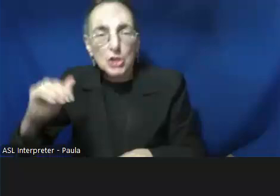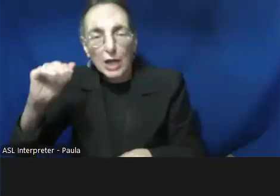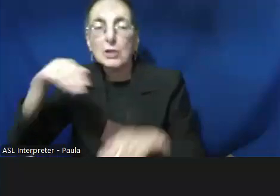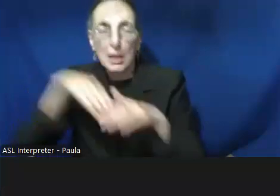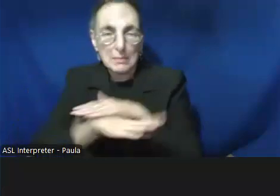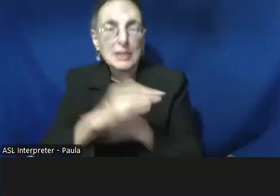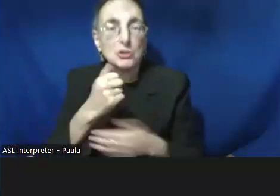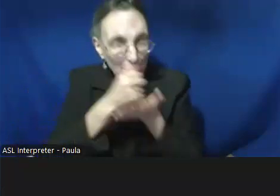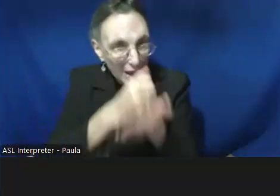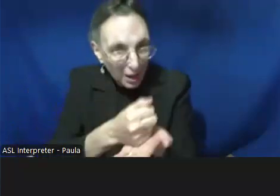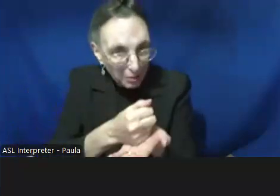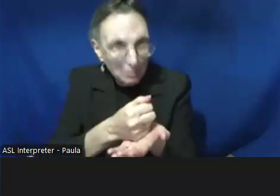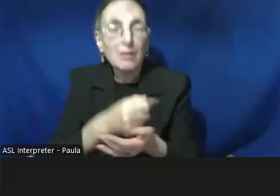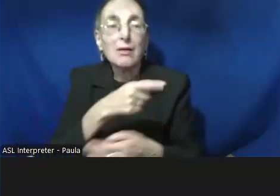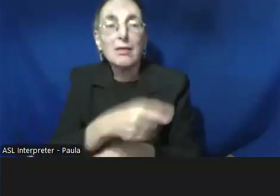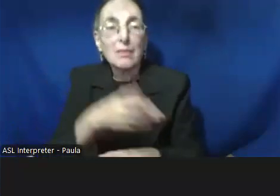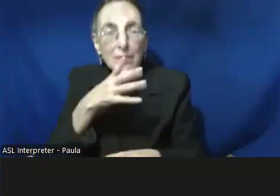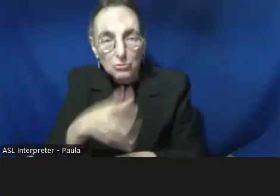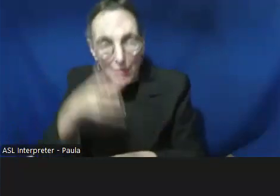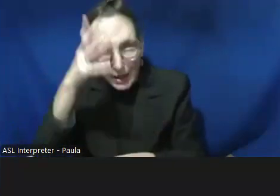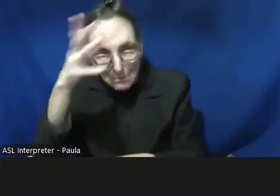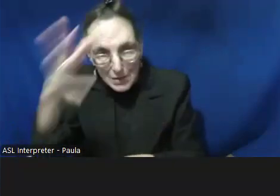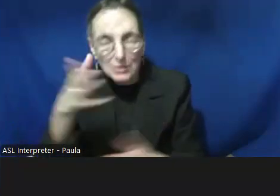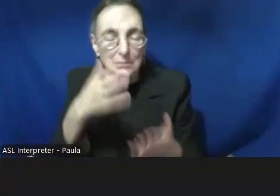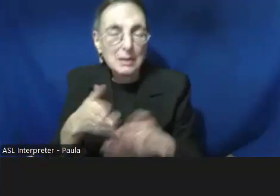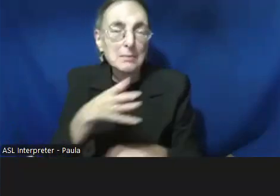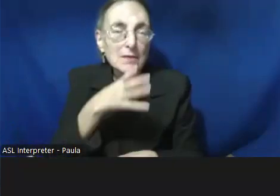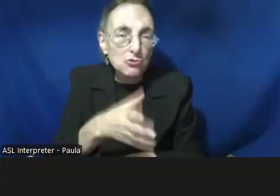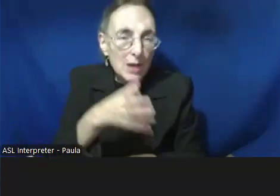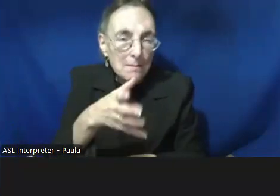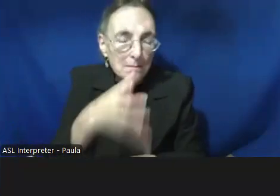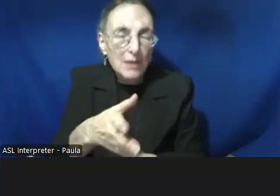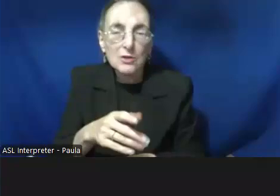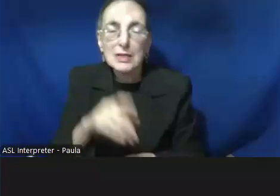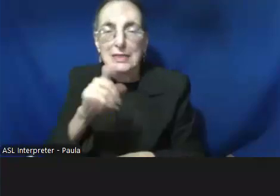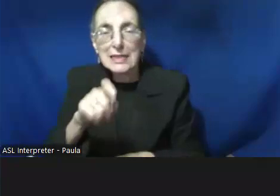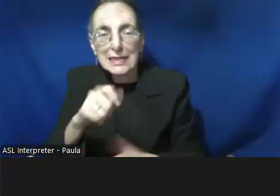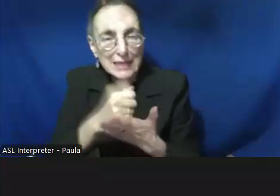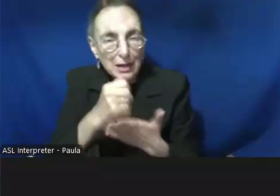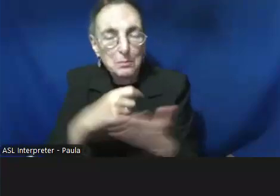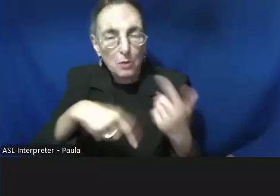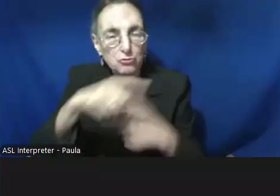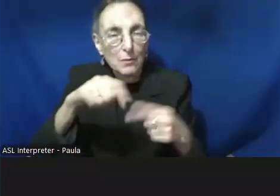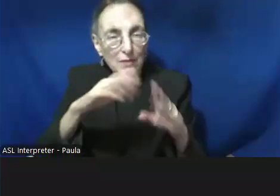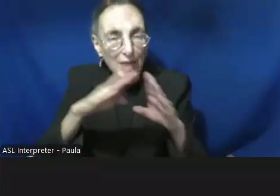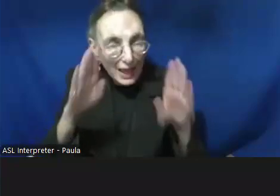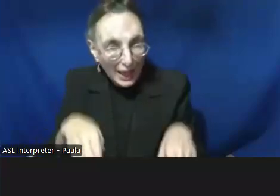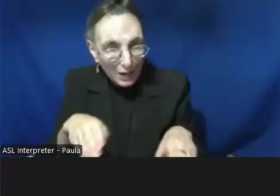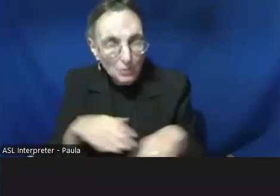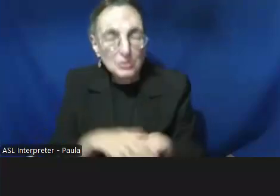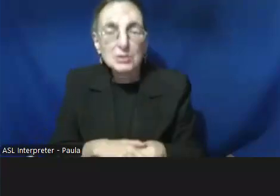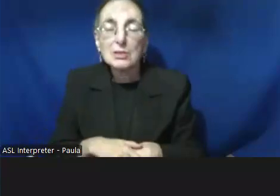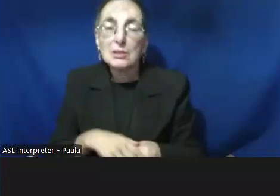with, let's say, the grandmother's need for help in the house, then there's a